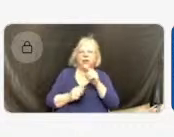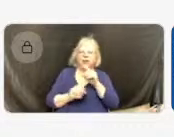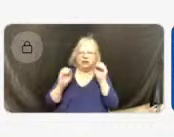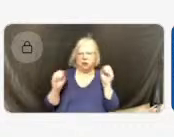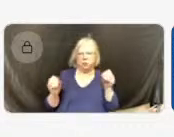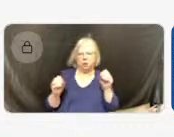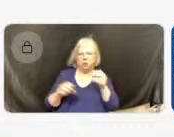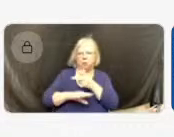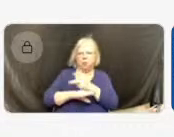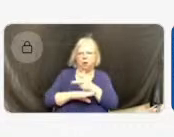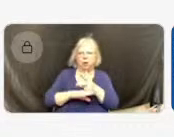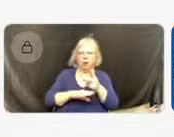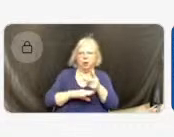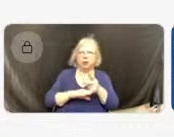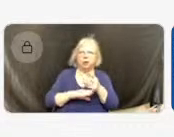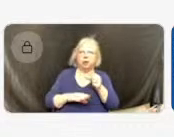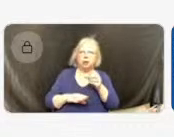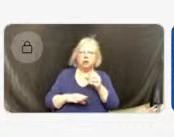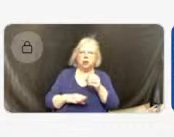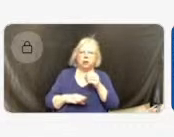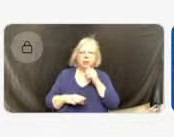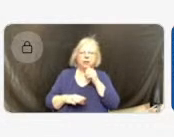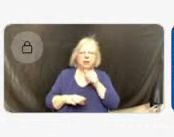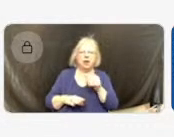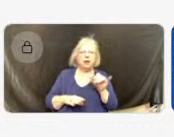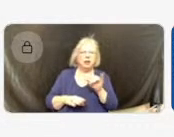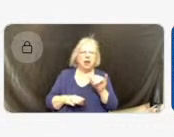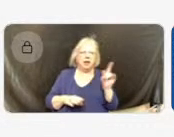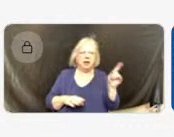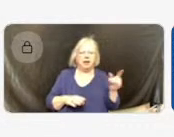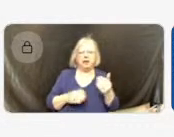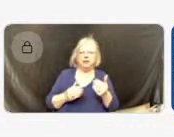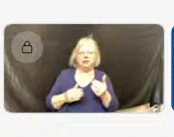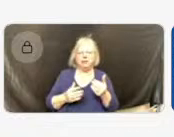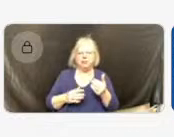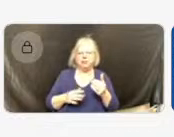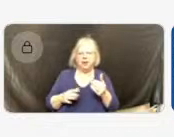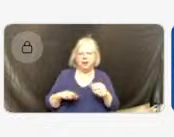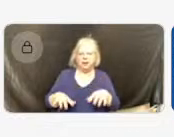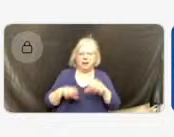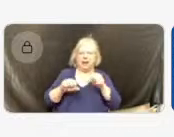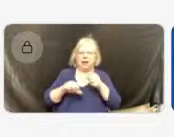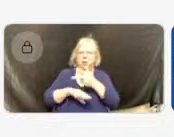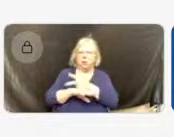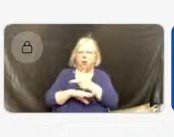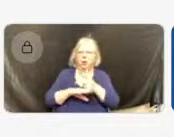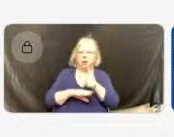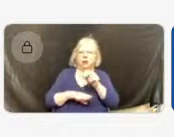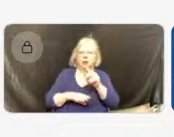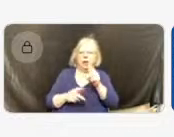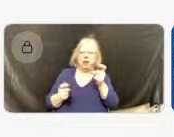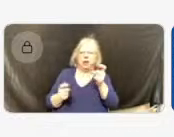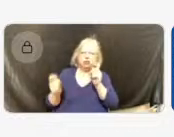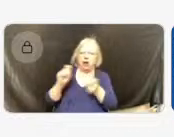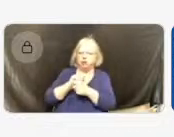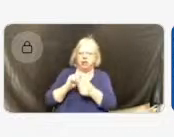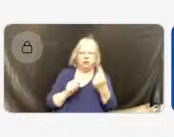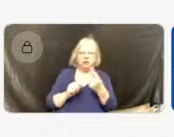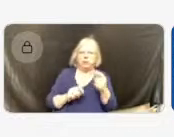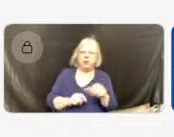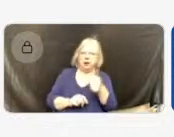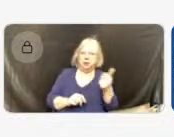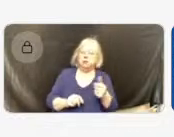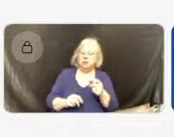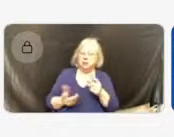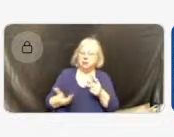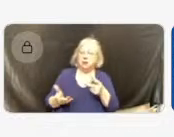parking. So it's not like he's taking a parking lot and moving it over into something else. I mean, it was actually a